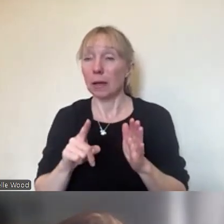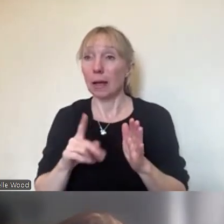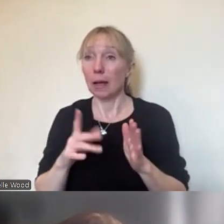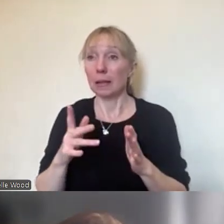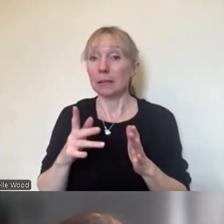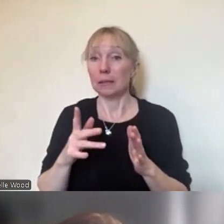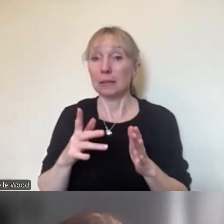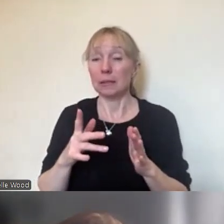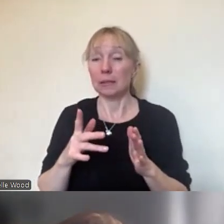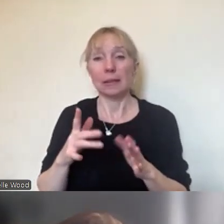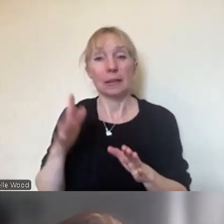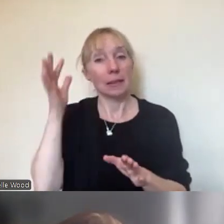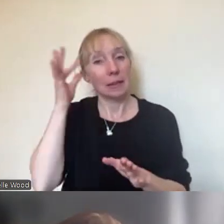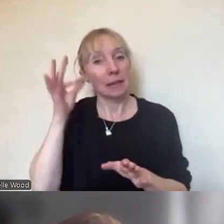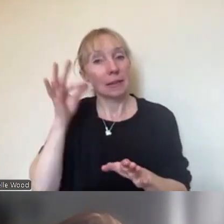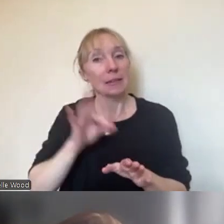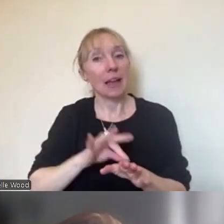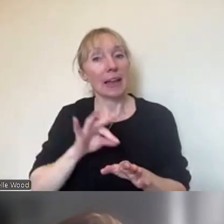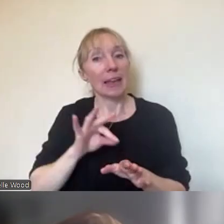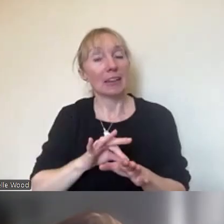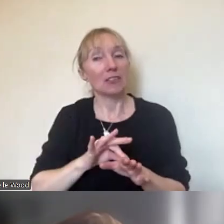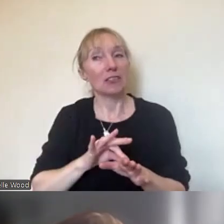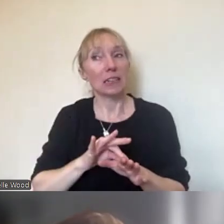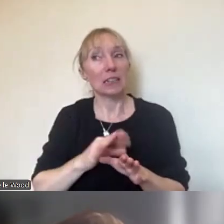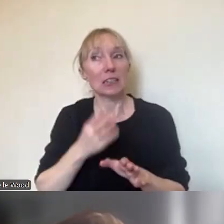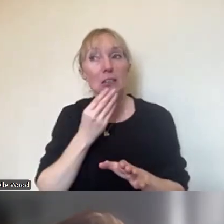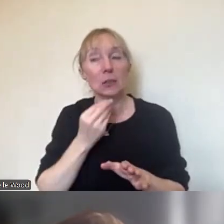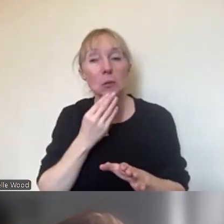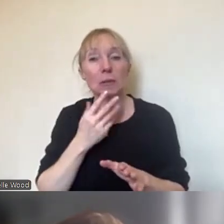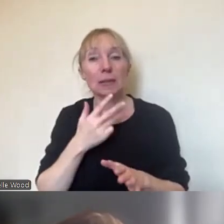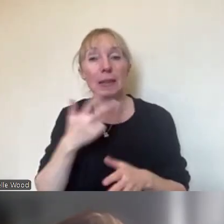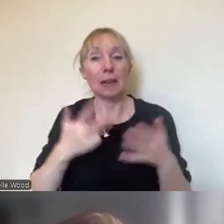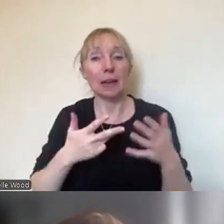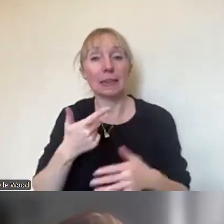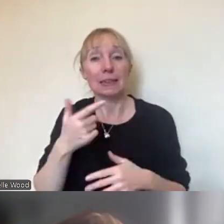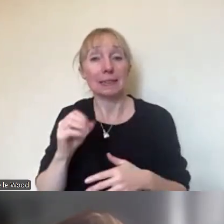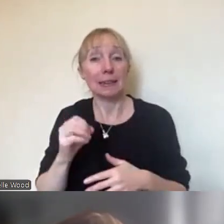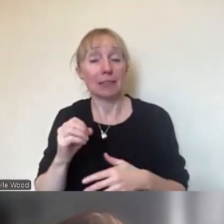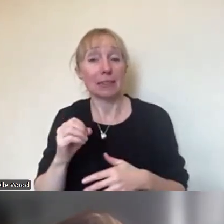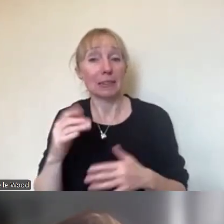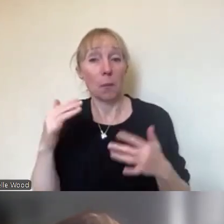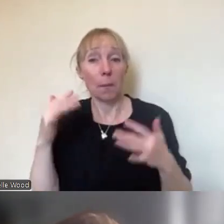the 1870s when it was used to treat mania.